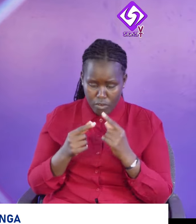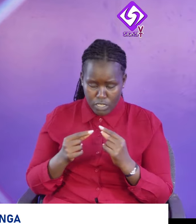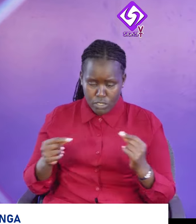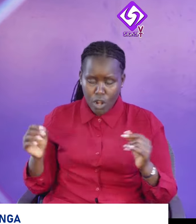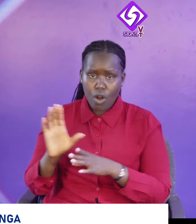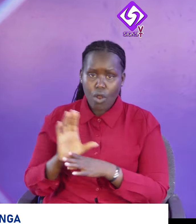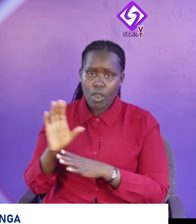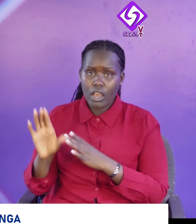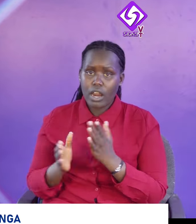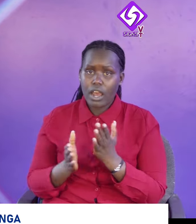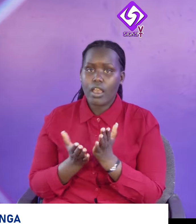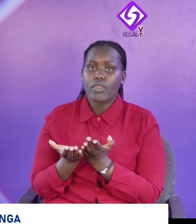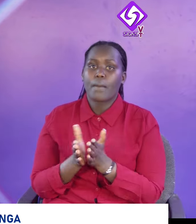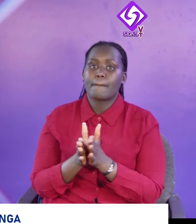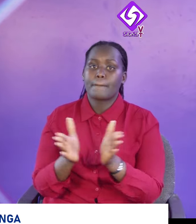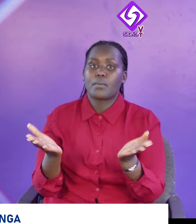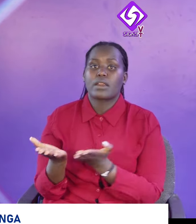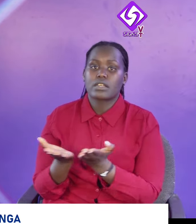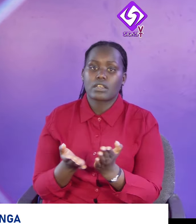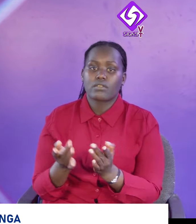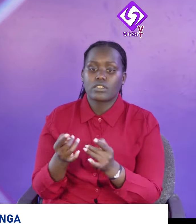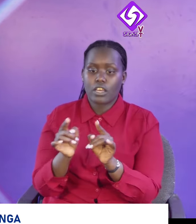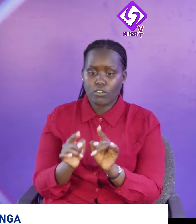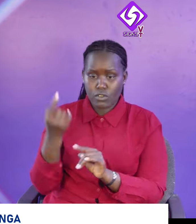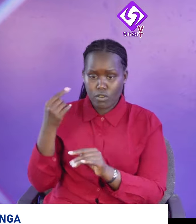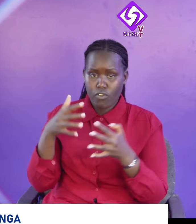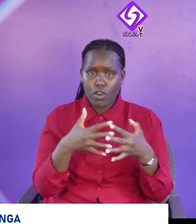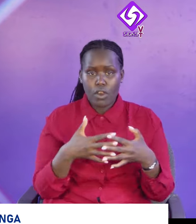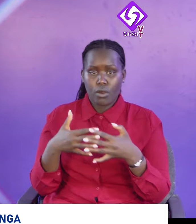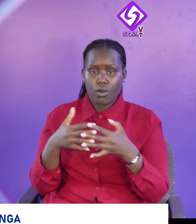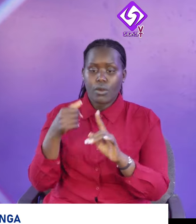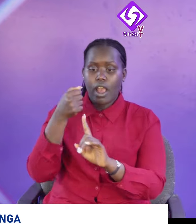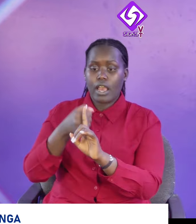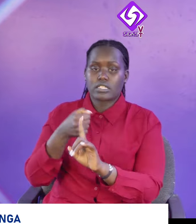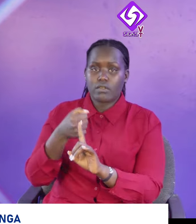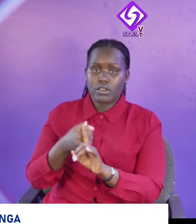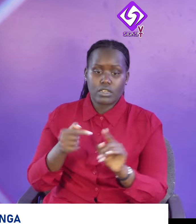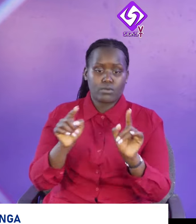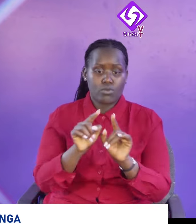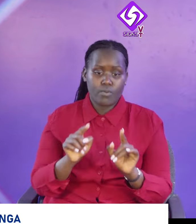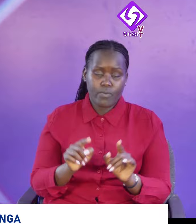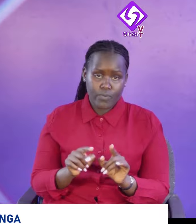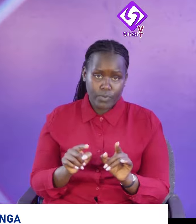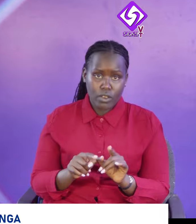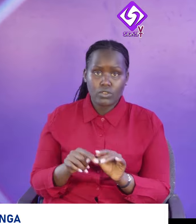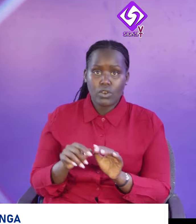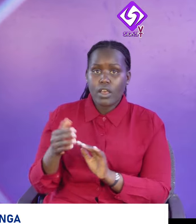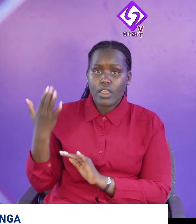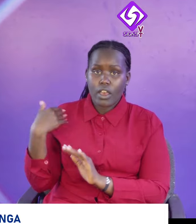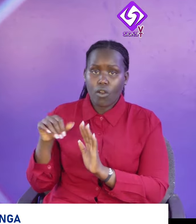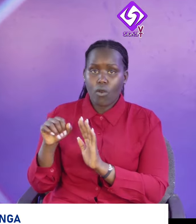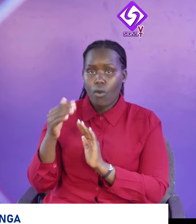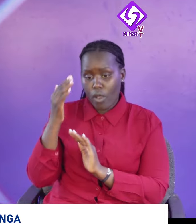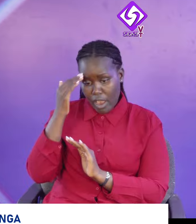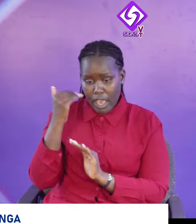the public service and pro-democracy activism. In addition to the former head of state, Raila's